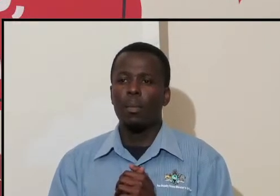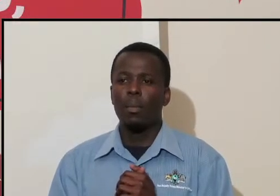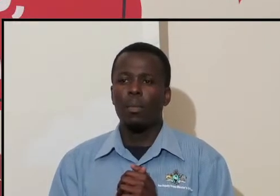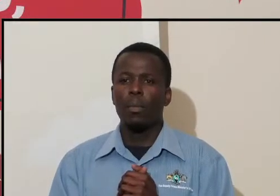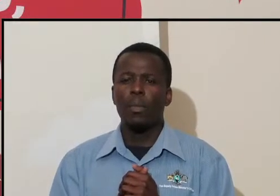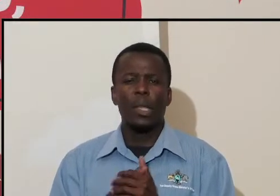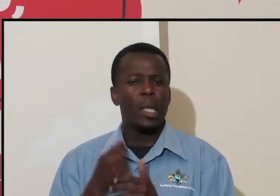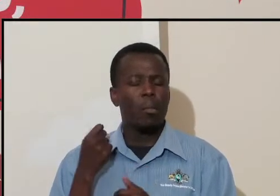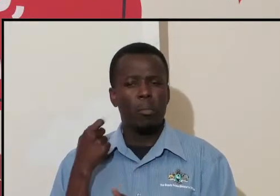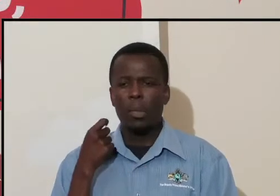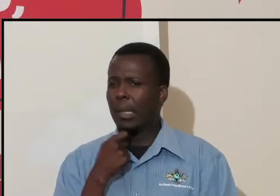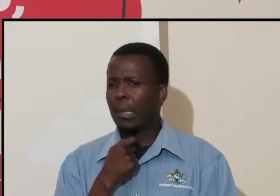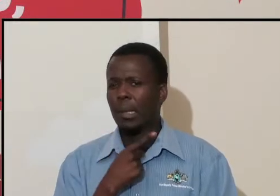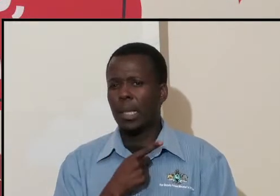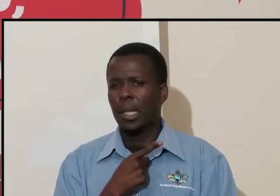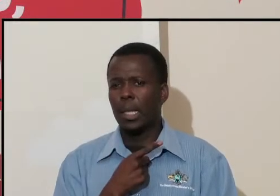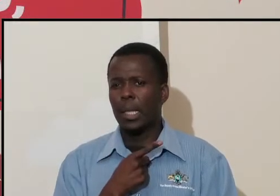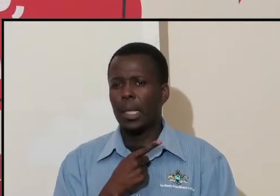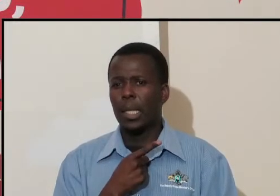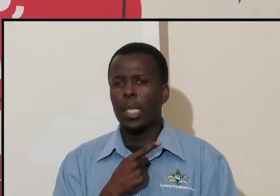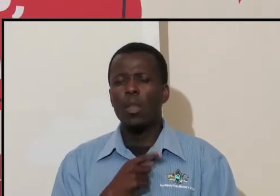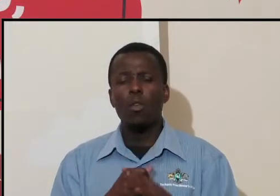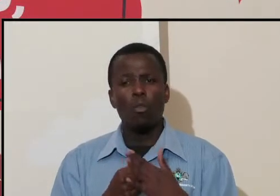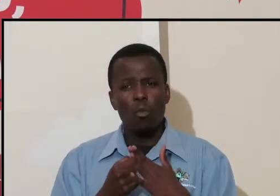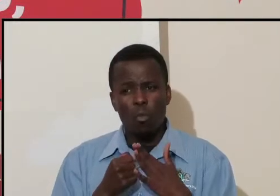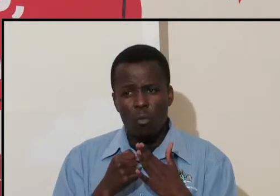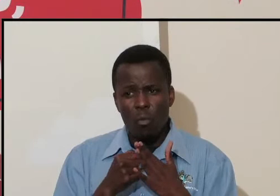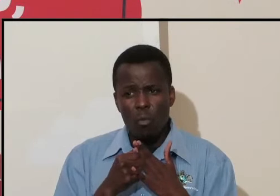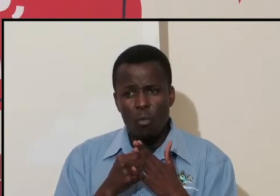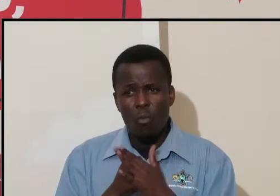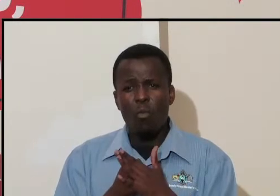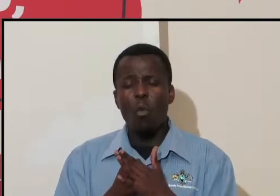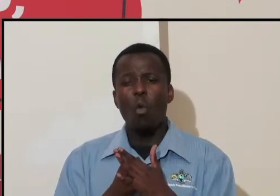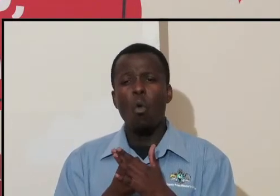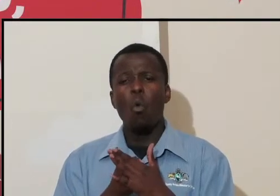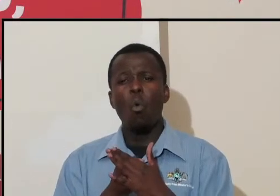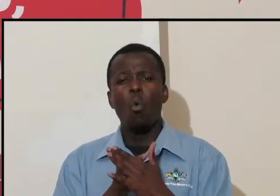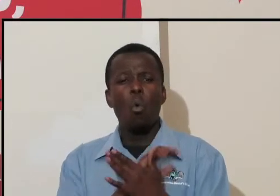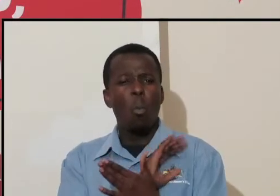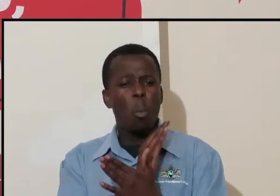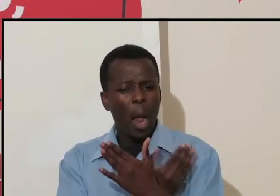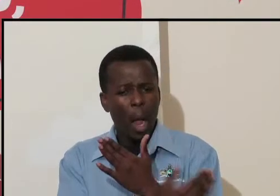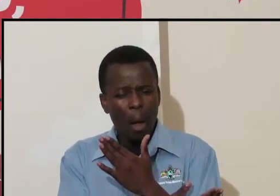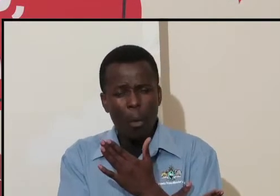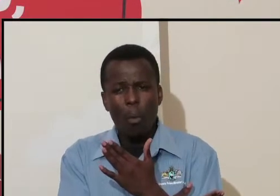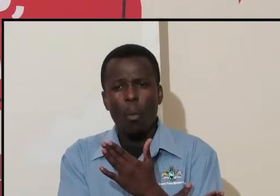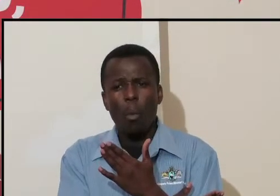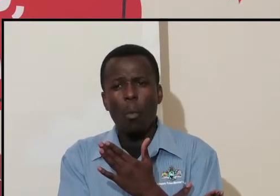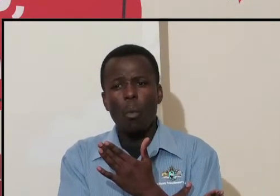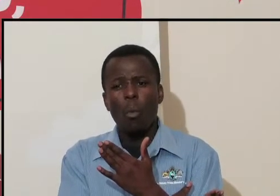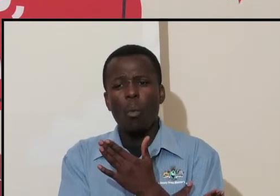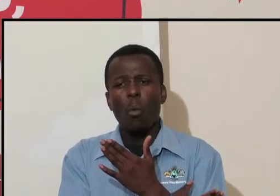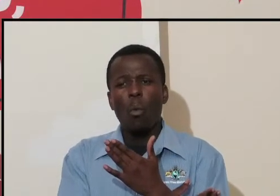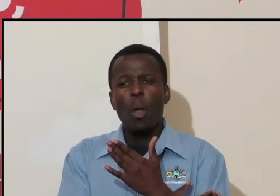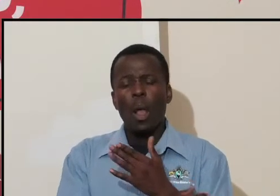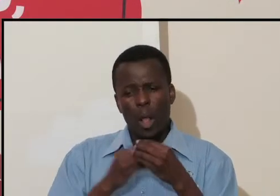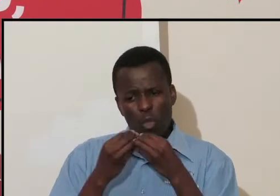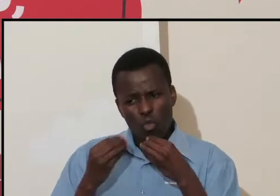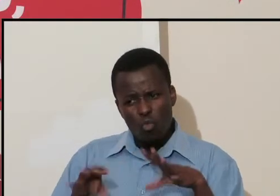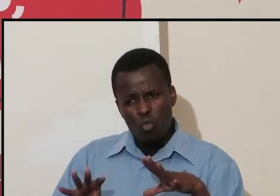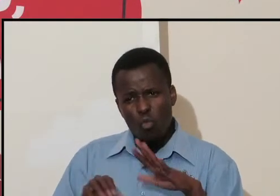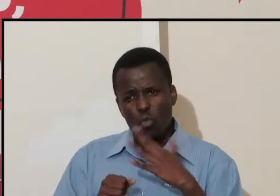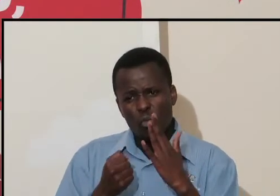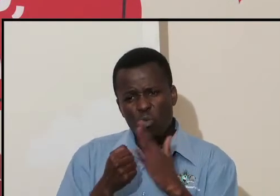It is so easy to expend our energies to the things that